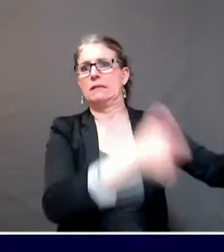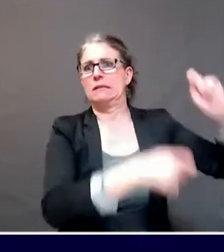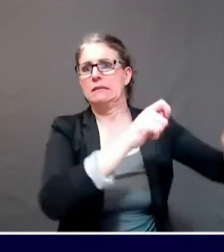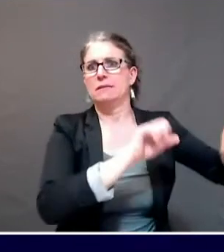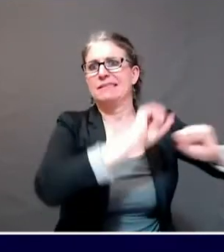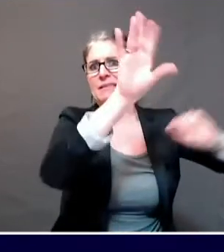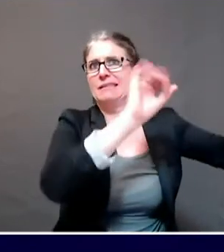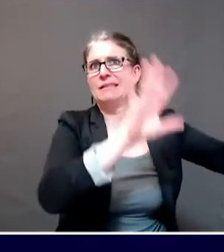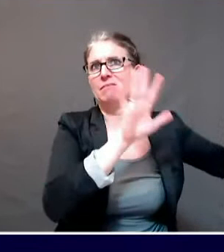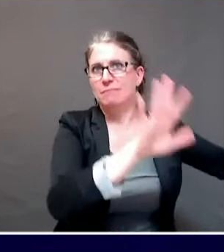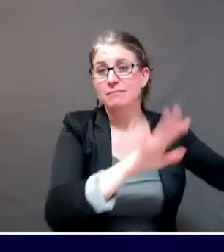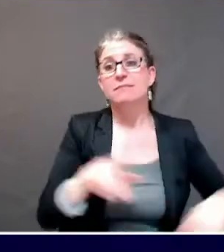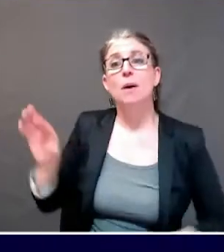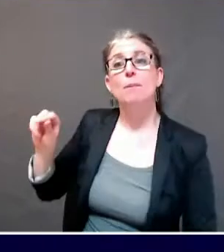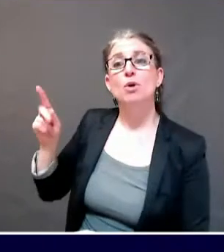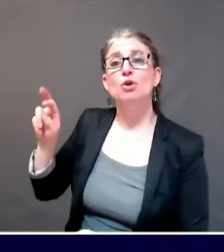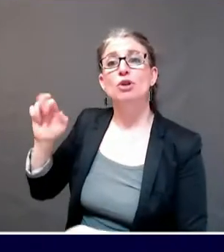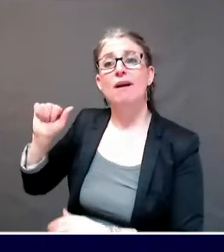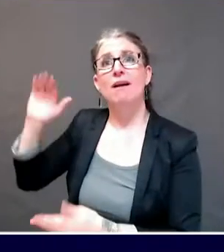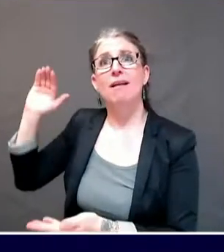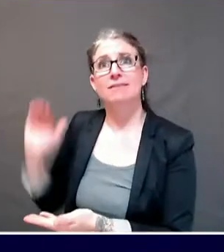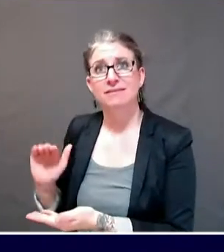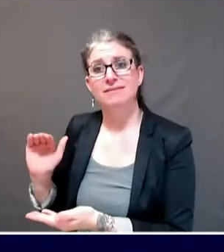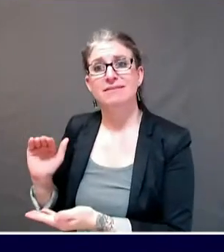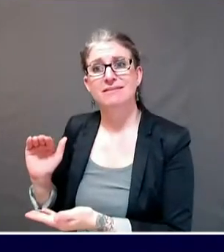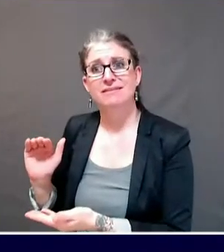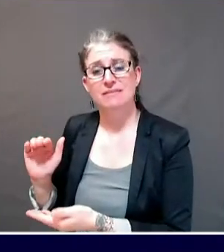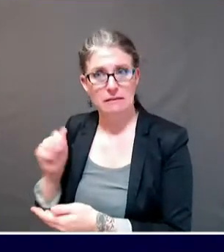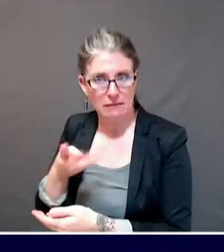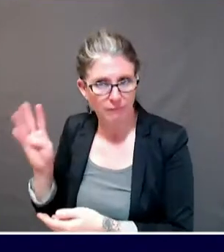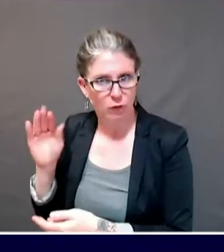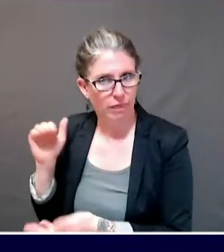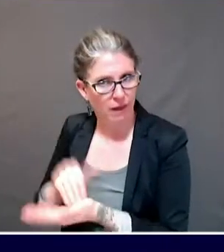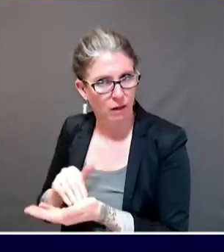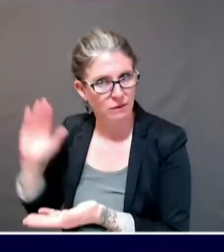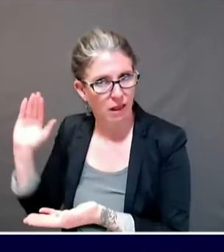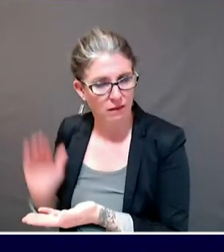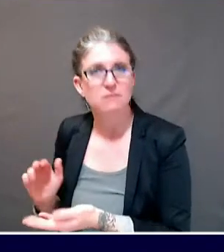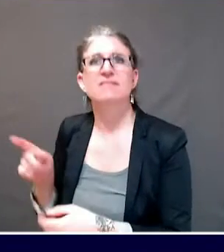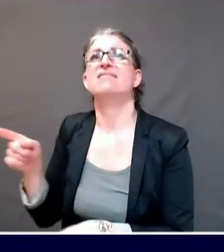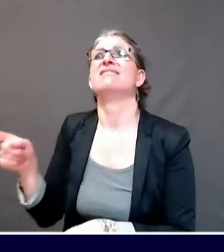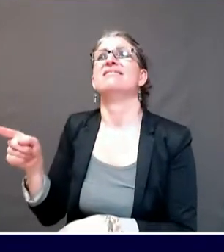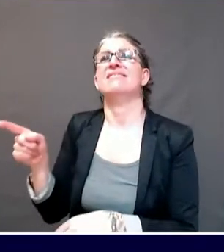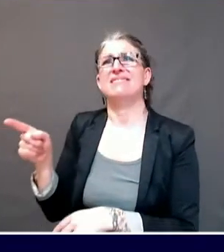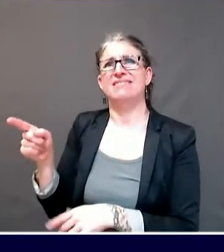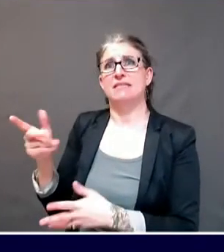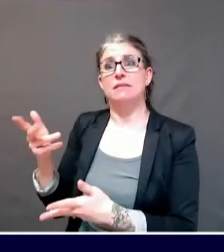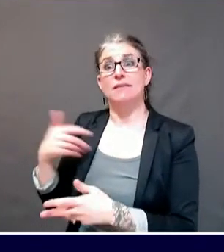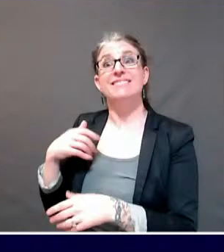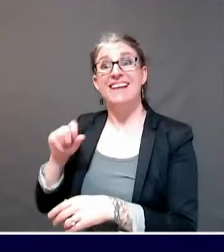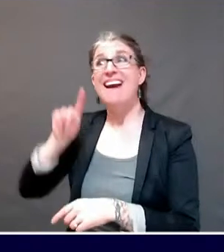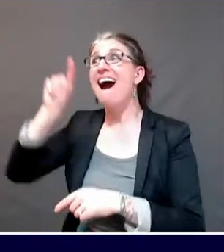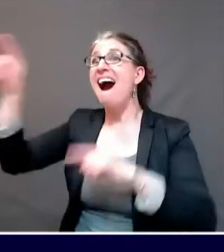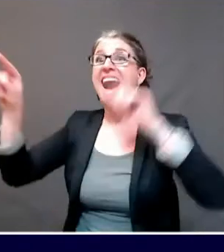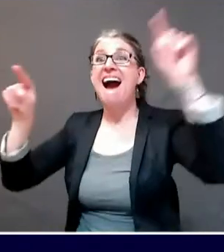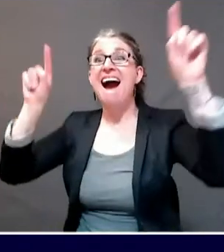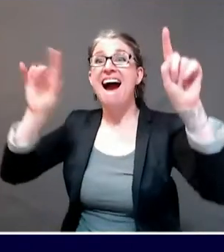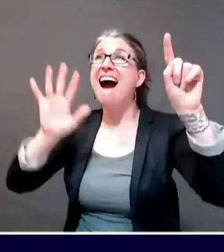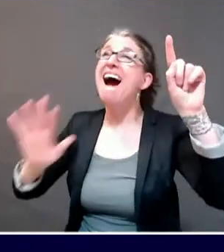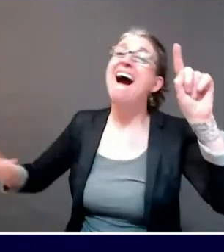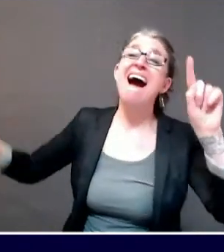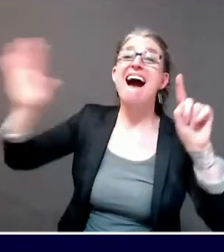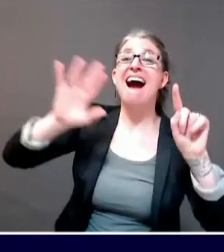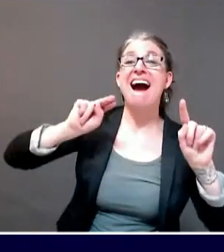of that, we had to change our concept of operations within an hour or two and furnish the hospitals with Pfizer vaccine, which is